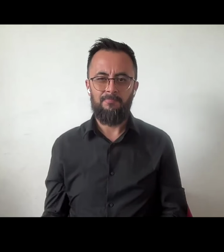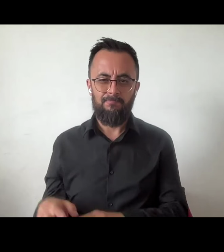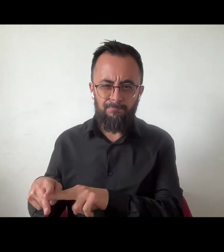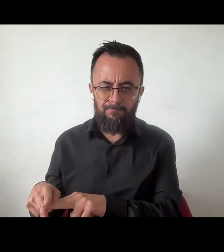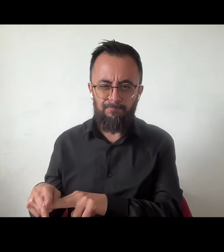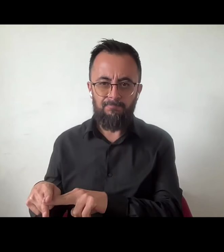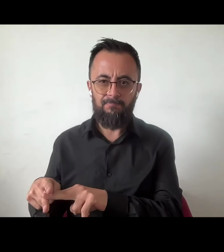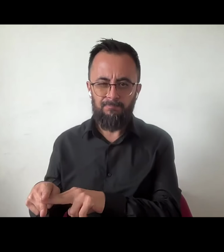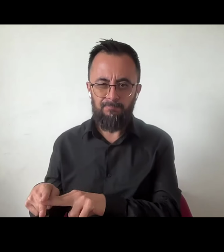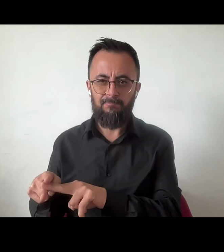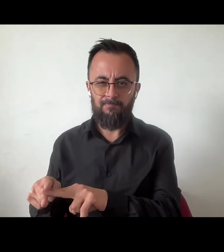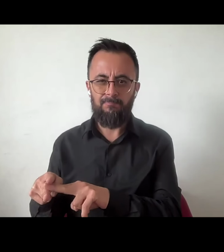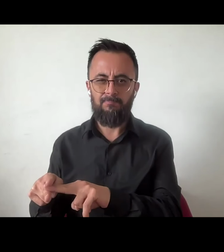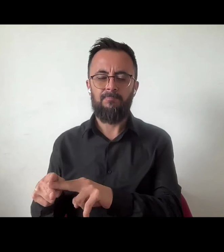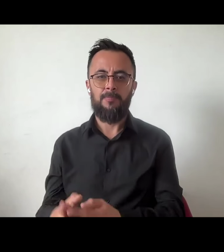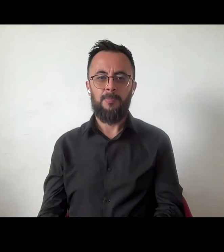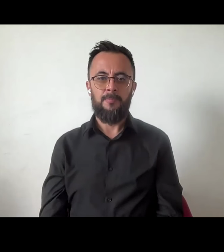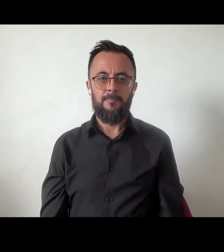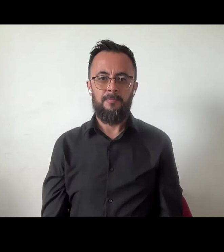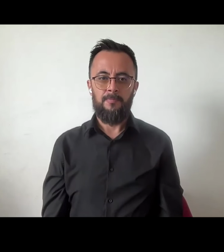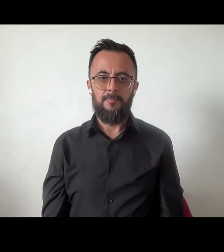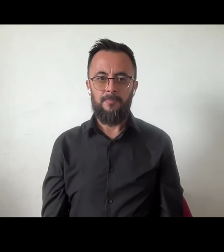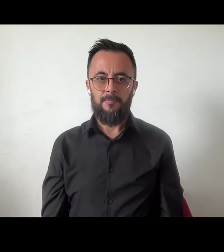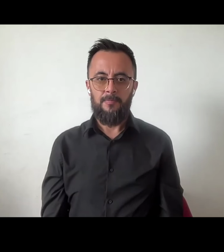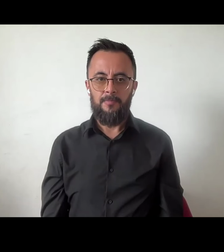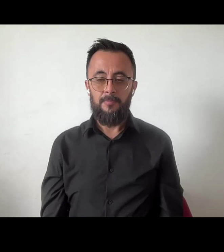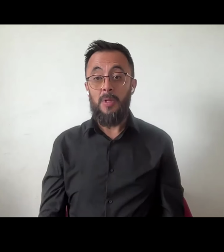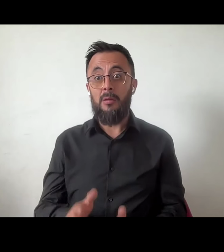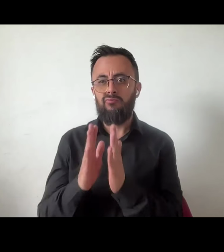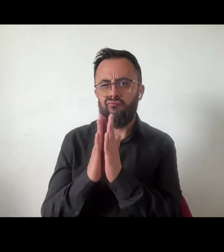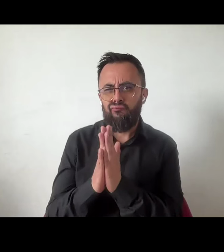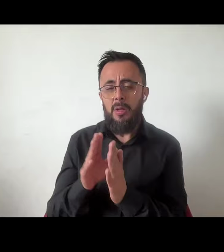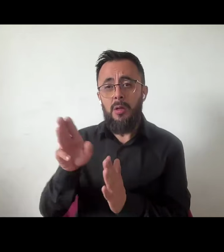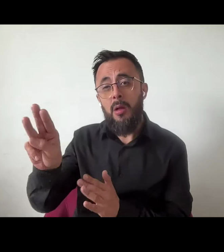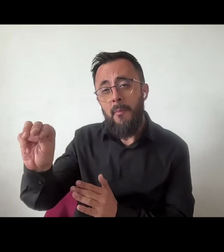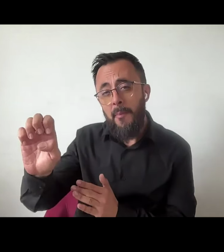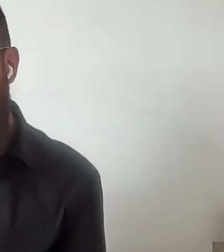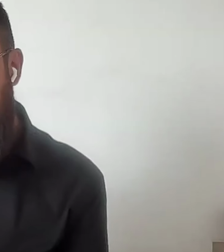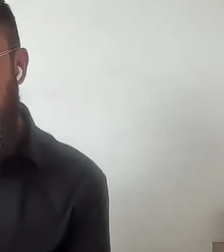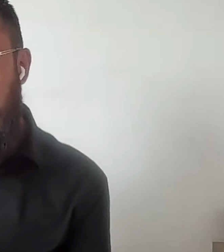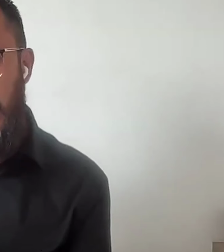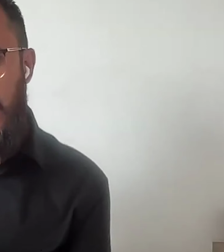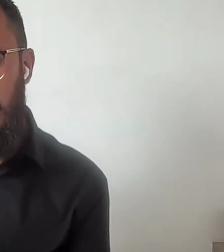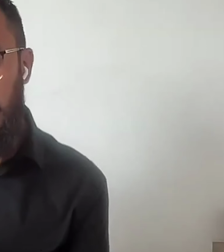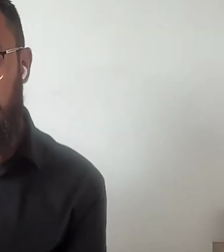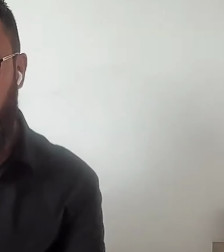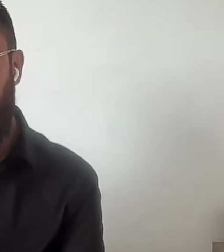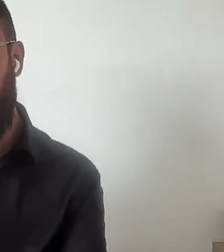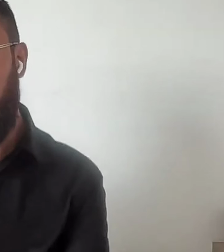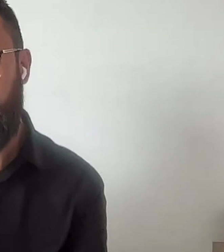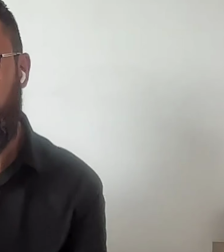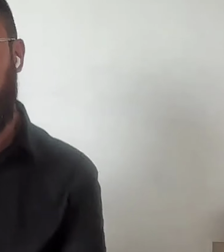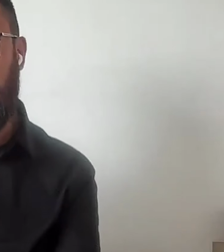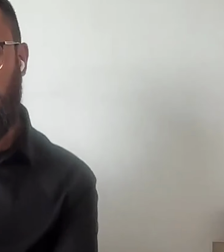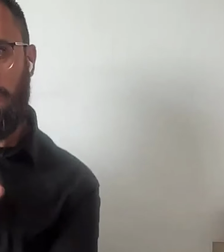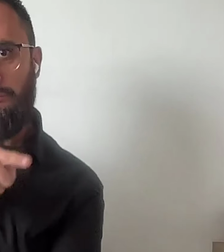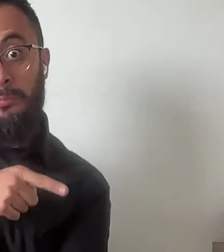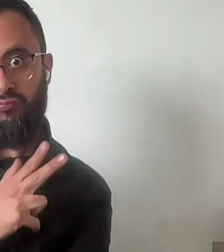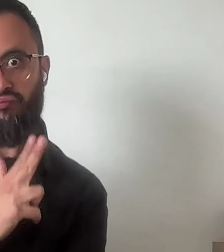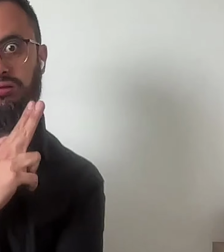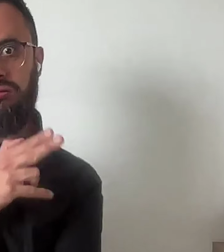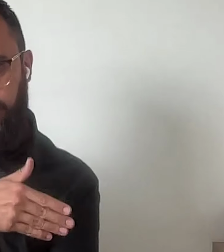I And Melanie, if you could start also from the beginning, because it really was cutting and we didn't really understand from the beginning, that would be helpful.